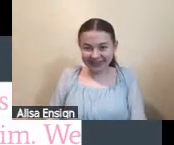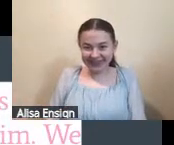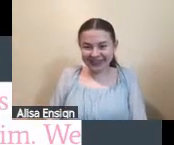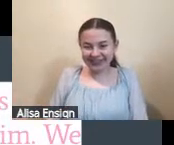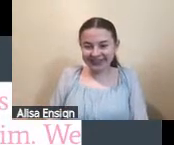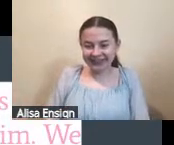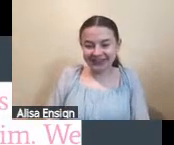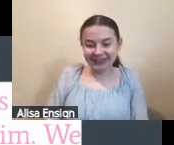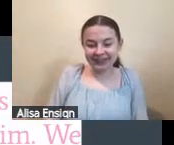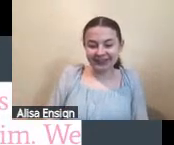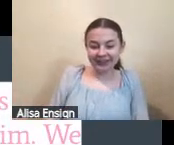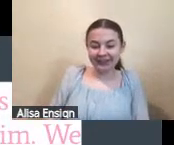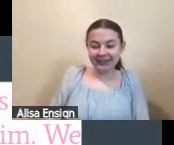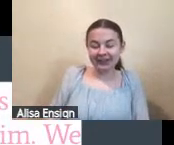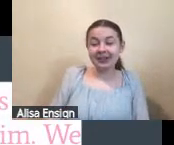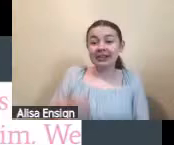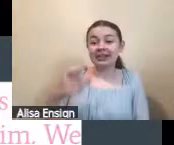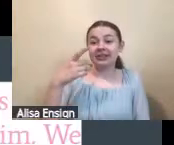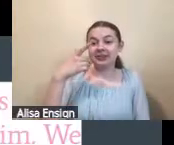their hair.